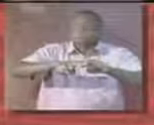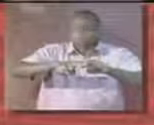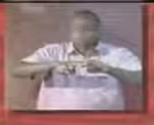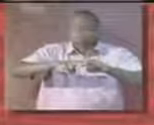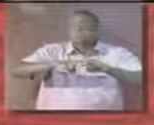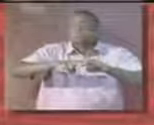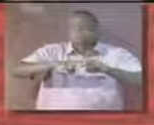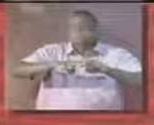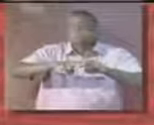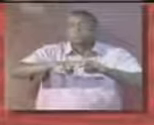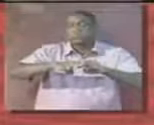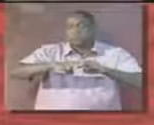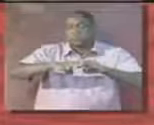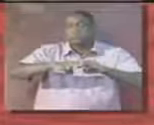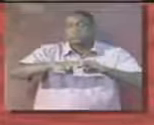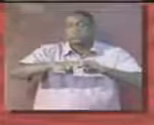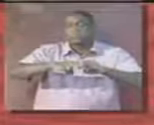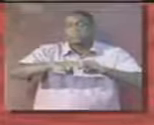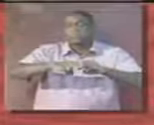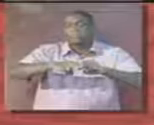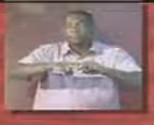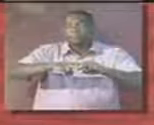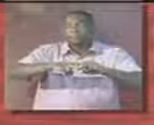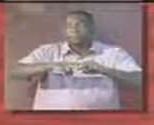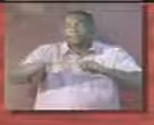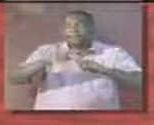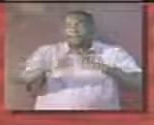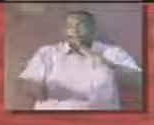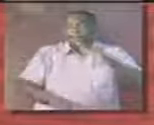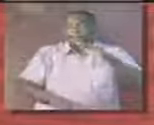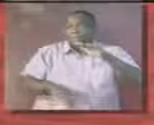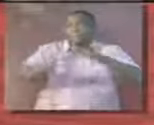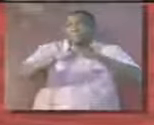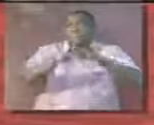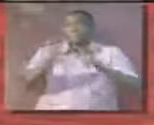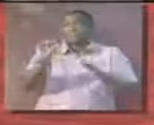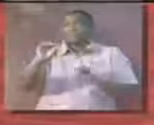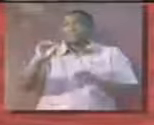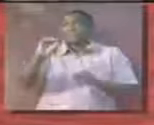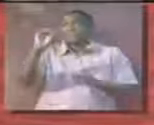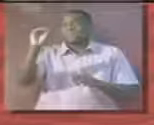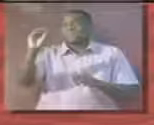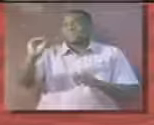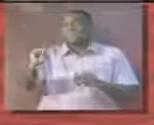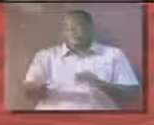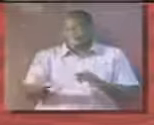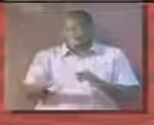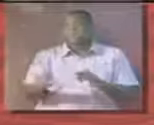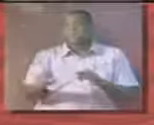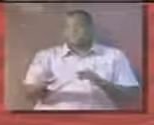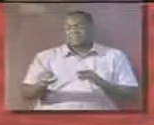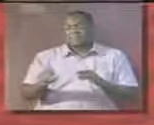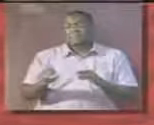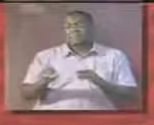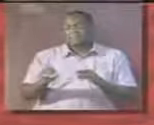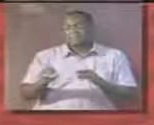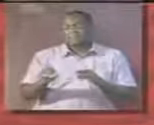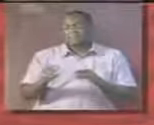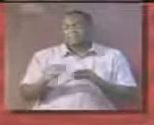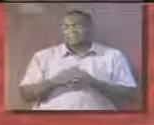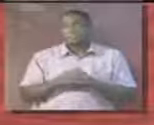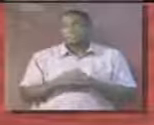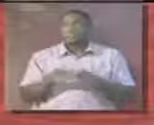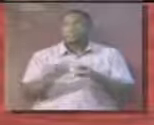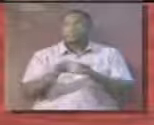increase actually up to a maximum of 50%. We've also noted a significant increase in